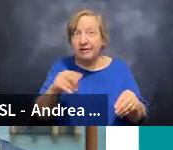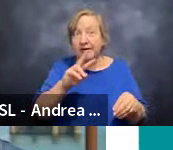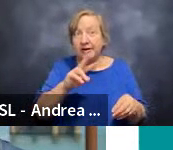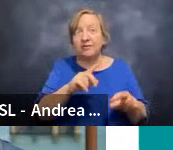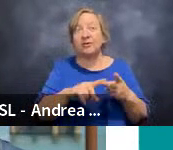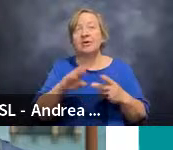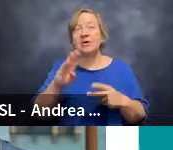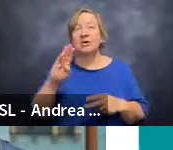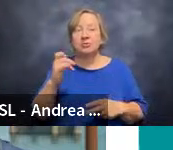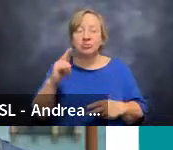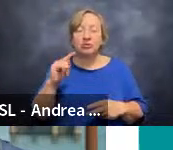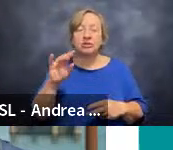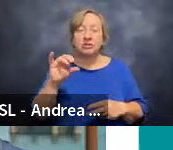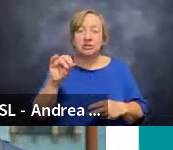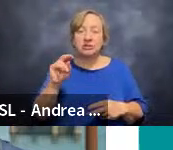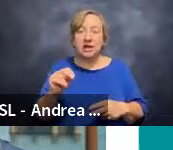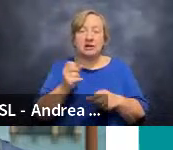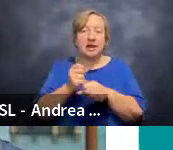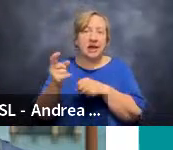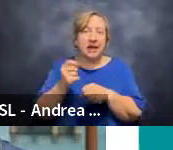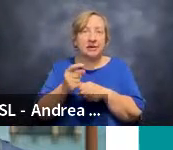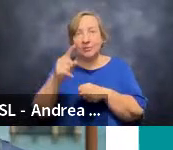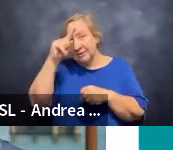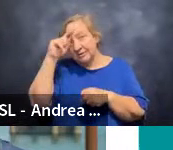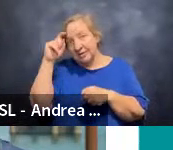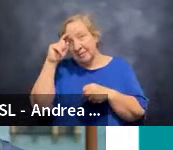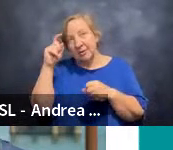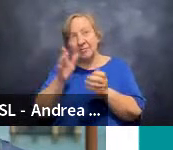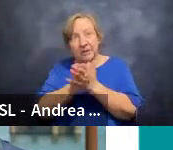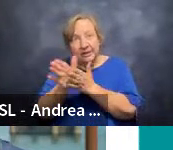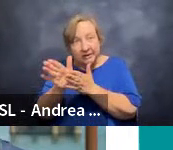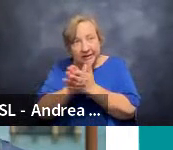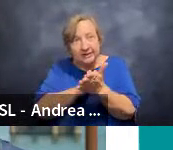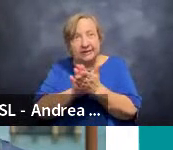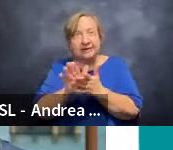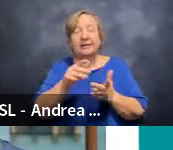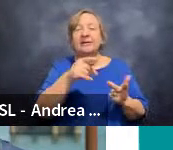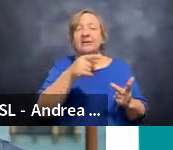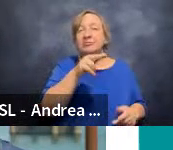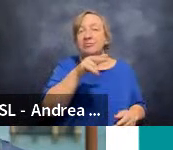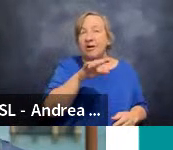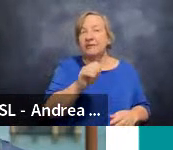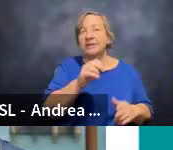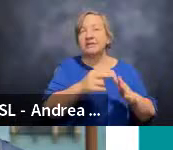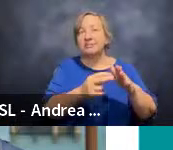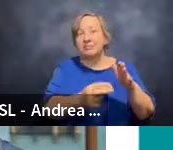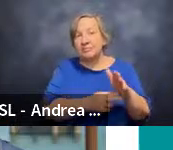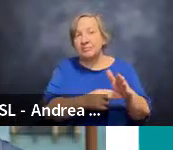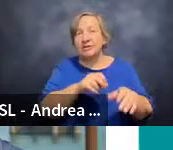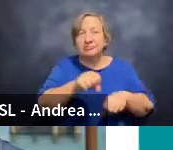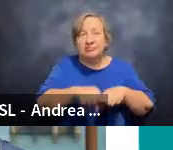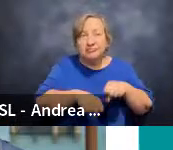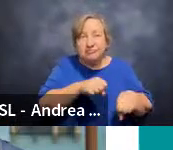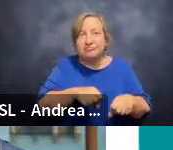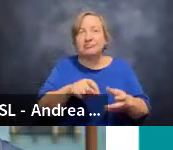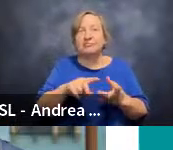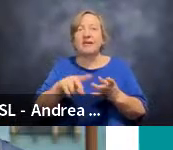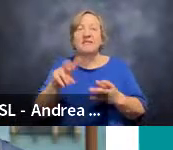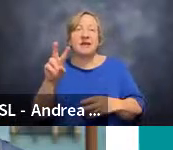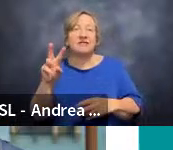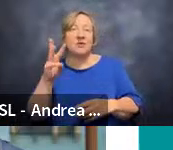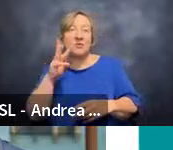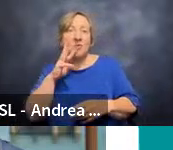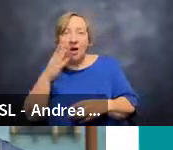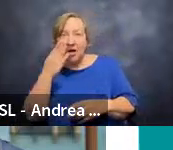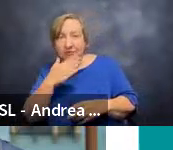Bridgeton's annual summer picnic, the Providence Bridge Paddle, Vancouver Waterfront Concert Series,